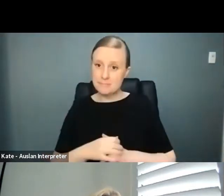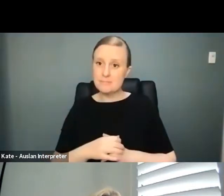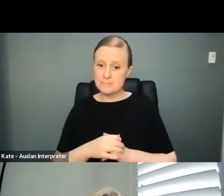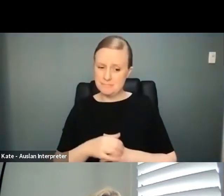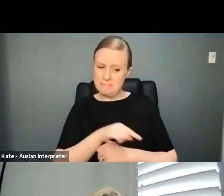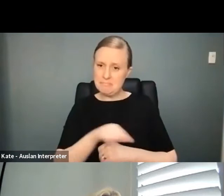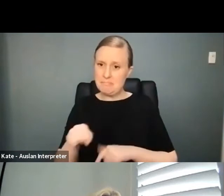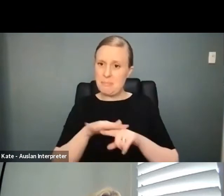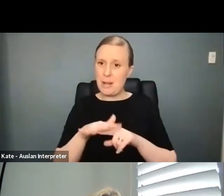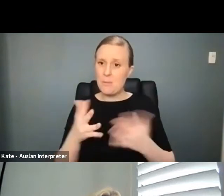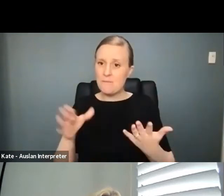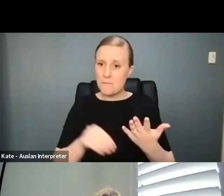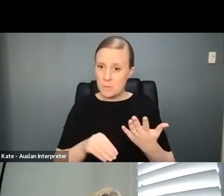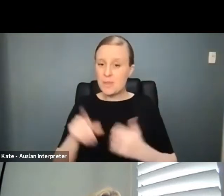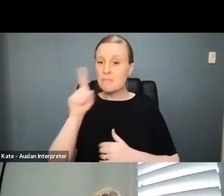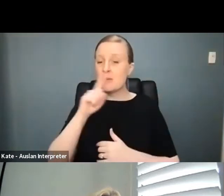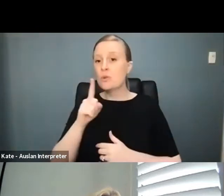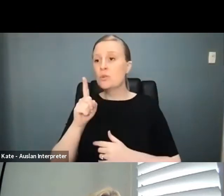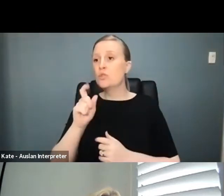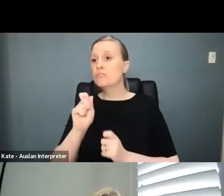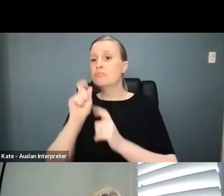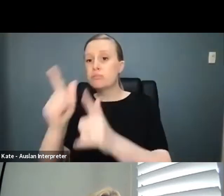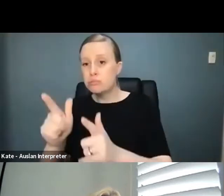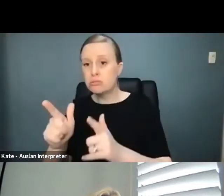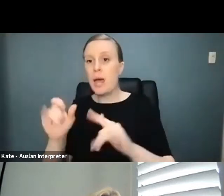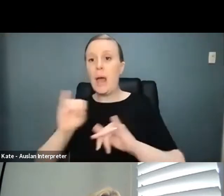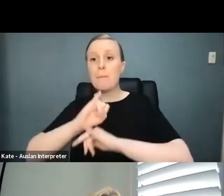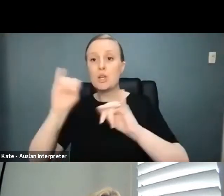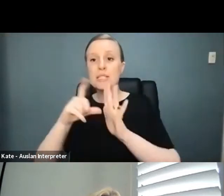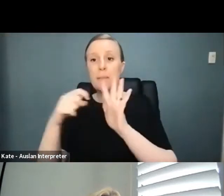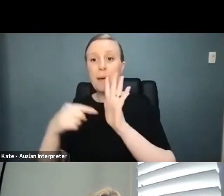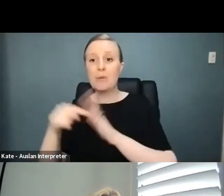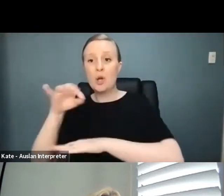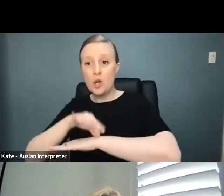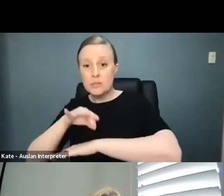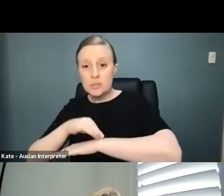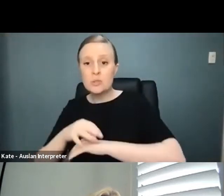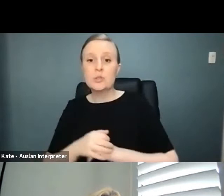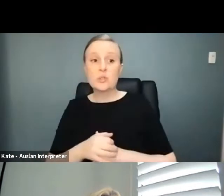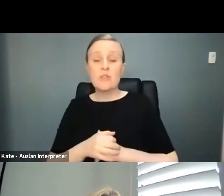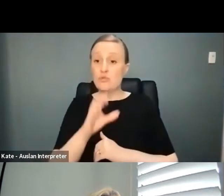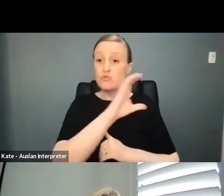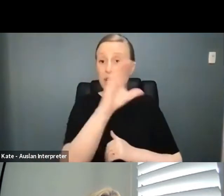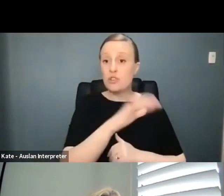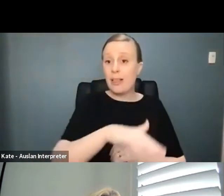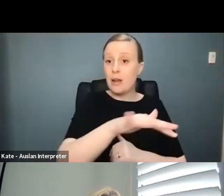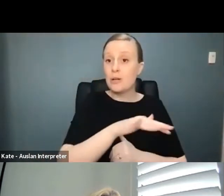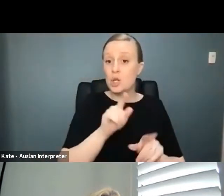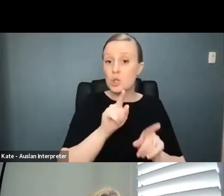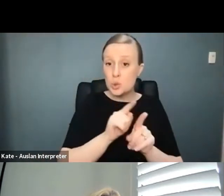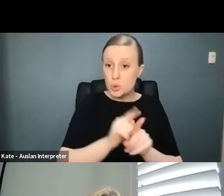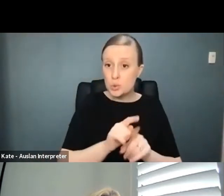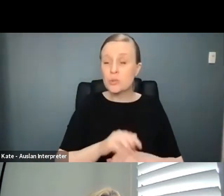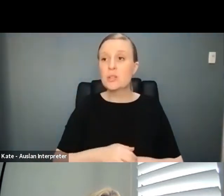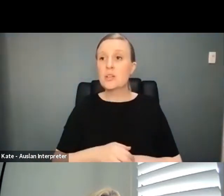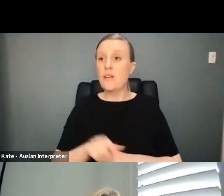Melbourne hospitals and 1 regional centre, who are presenting with illicit drug toxicity, either reported or suspected.